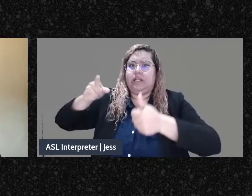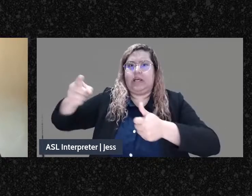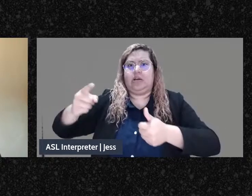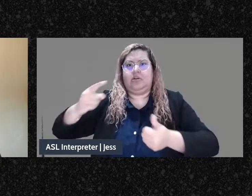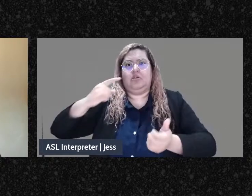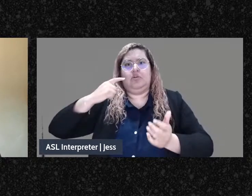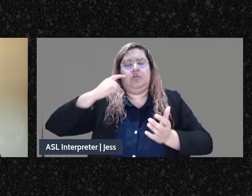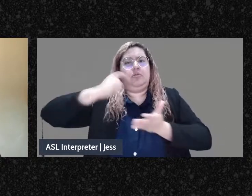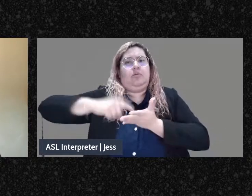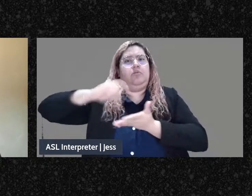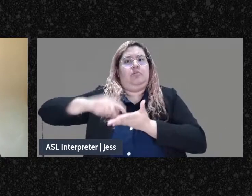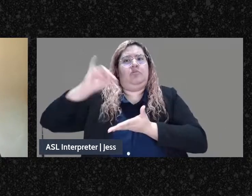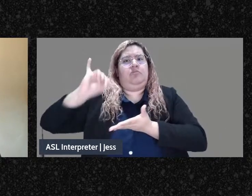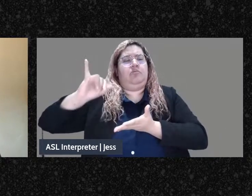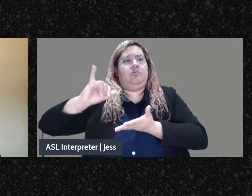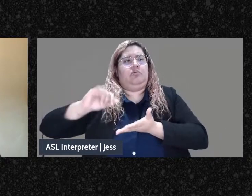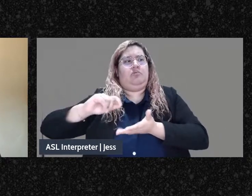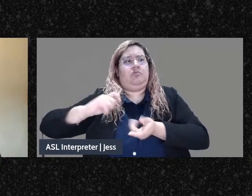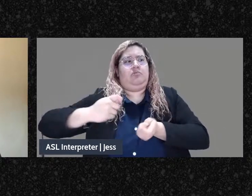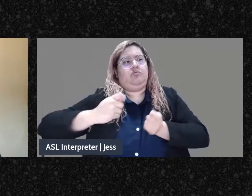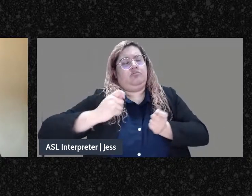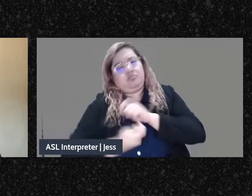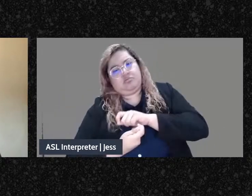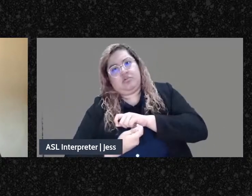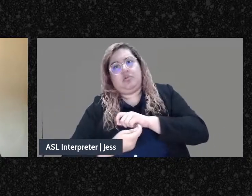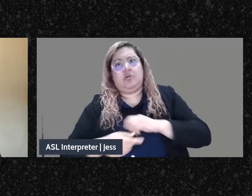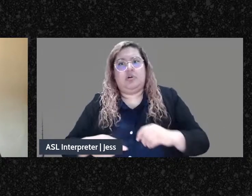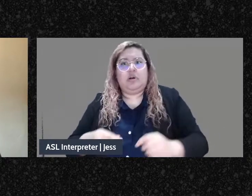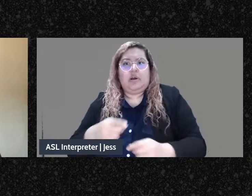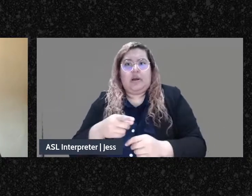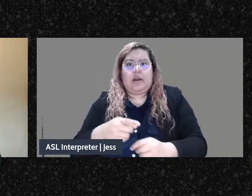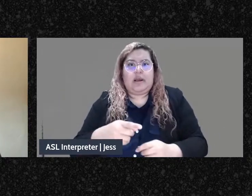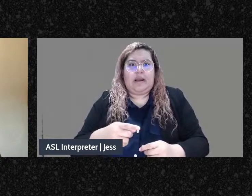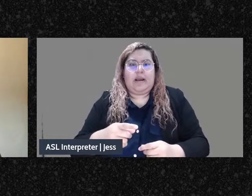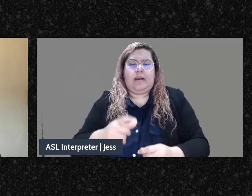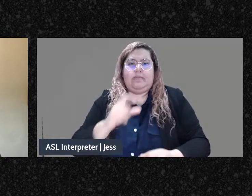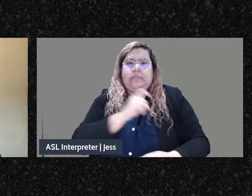re-legitimize policing and criminalization with surface reforms.